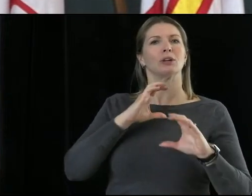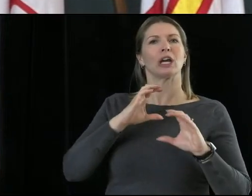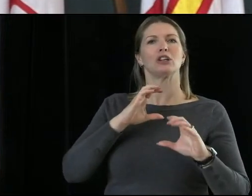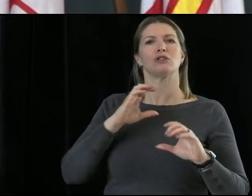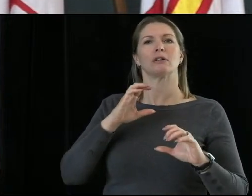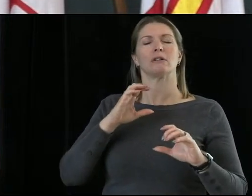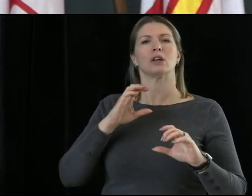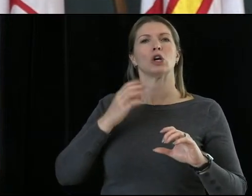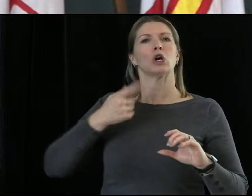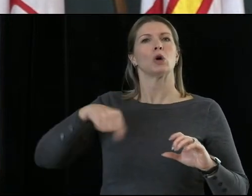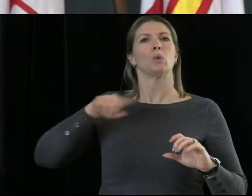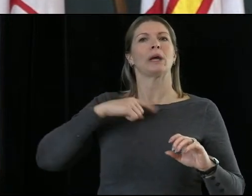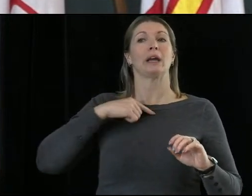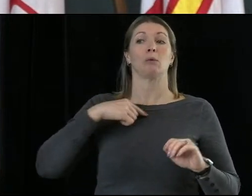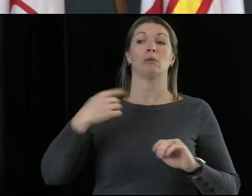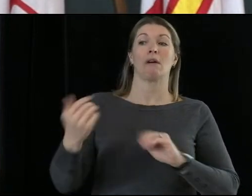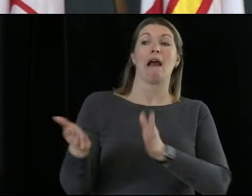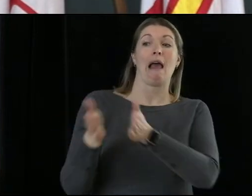Paramount Studios.